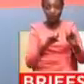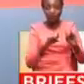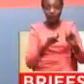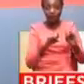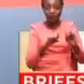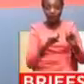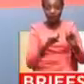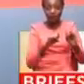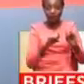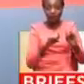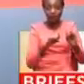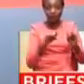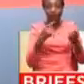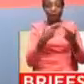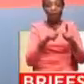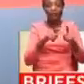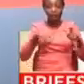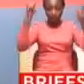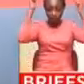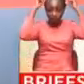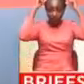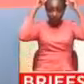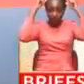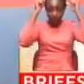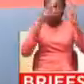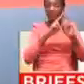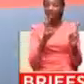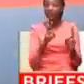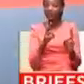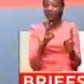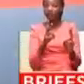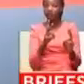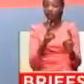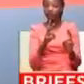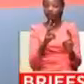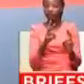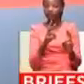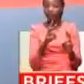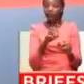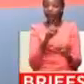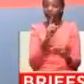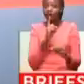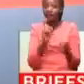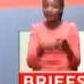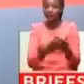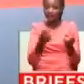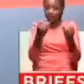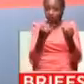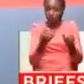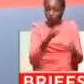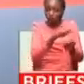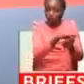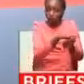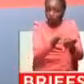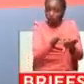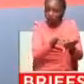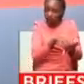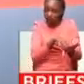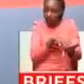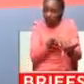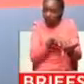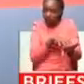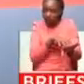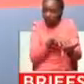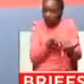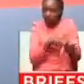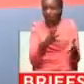him down. But the way he does it, he's very subtle. You'll sell your soul slowly, not just, you know, in an overnight type